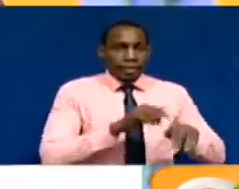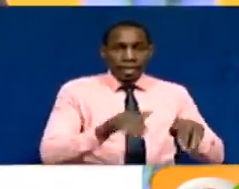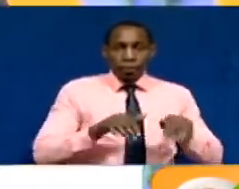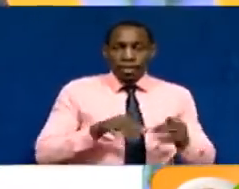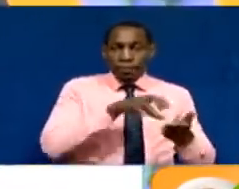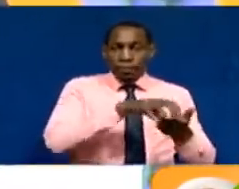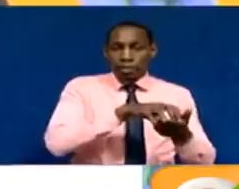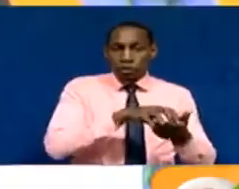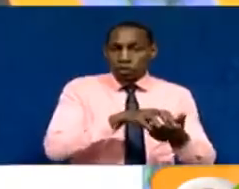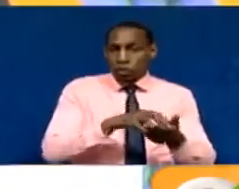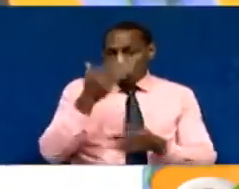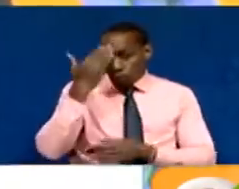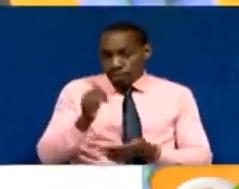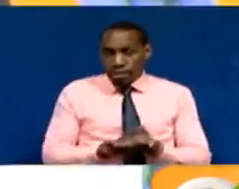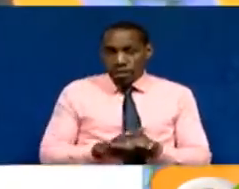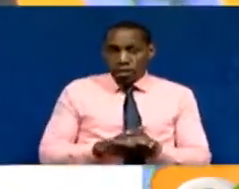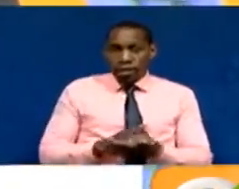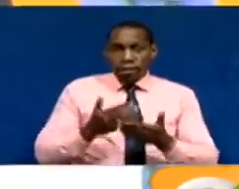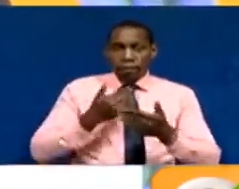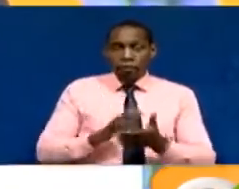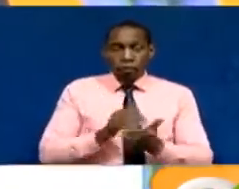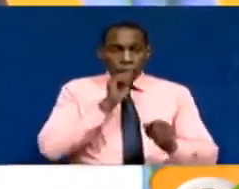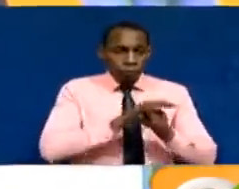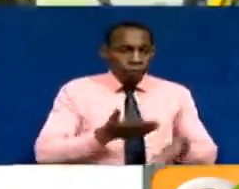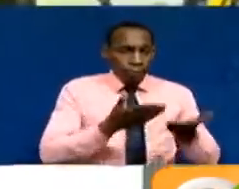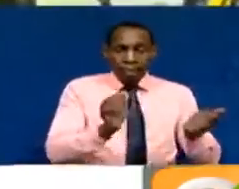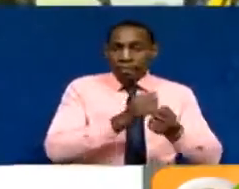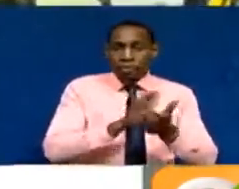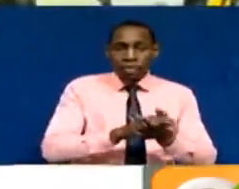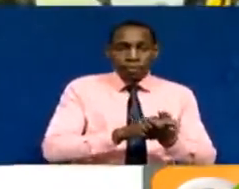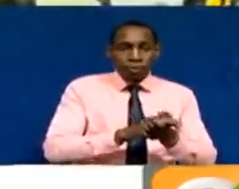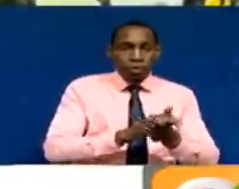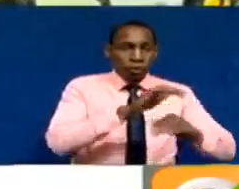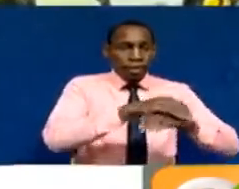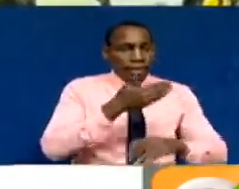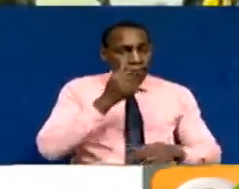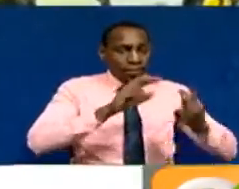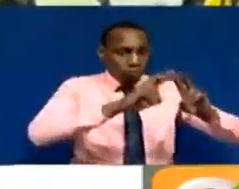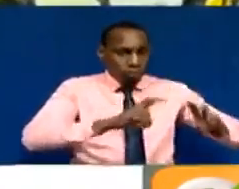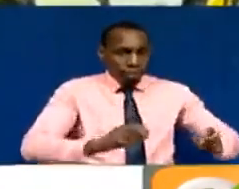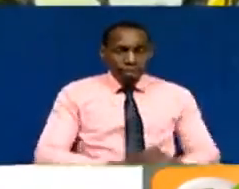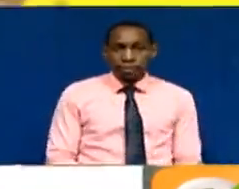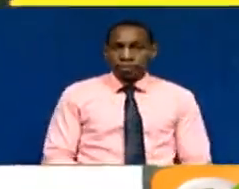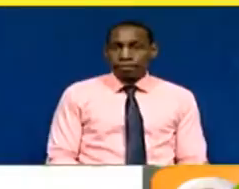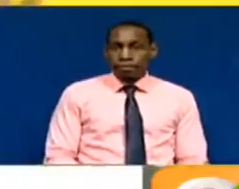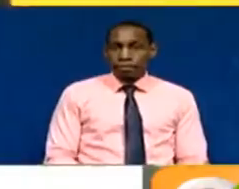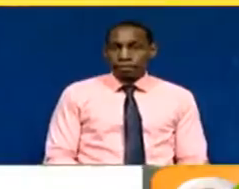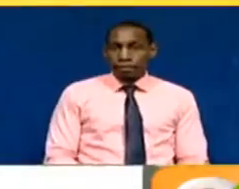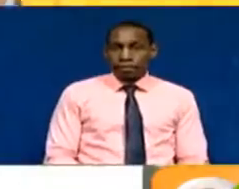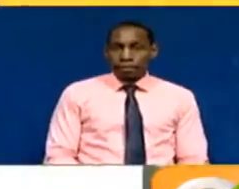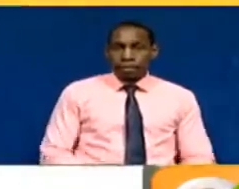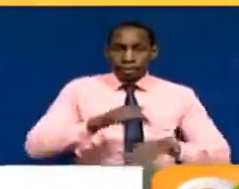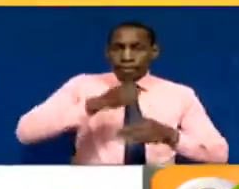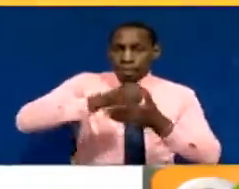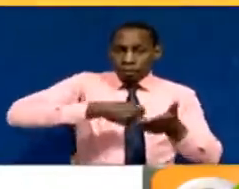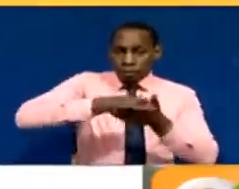Ukingoja kiti ati kwa sababu uliambiliwa haitapatikana, tafuta. Tukishikilia mahali